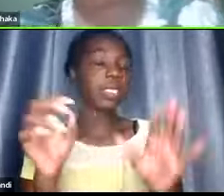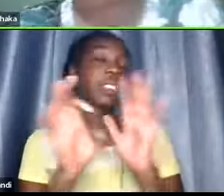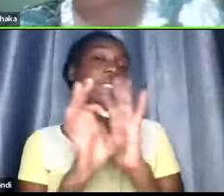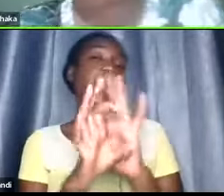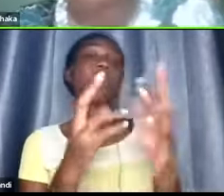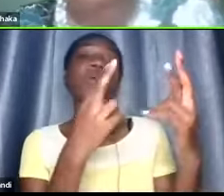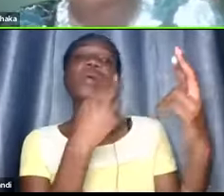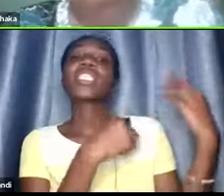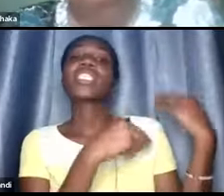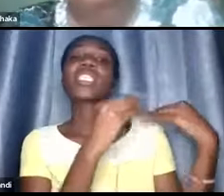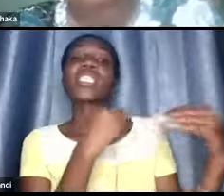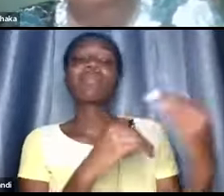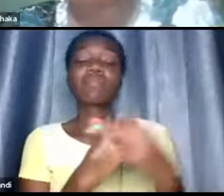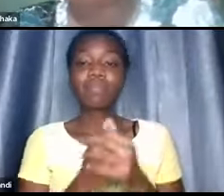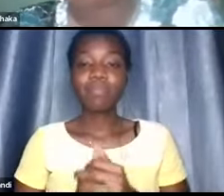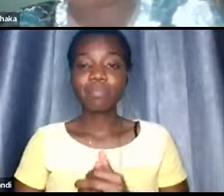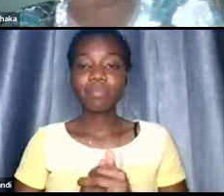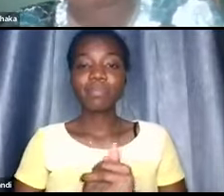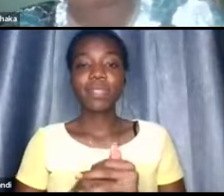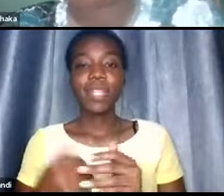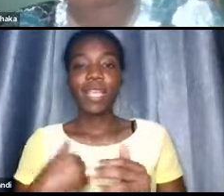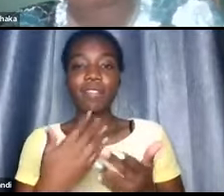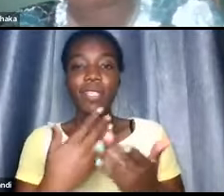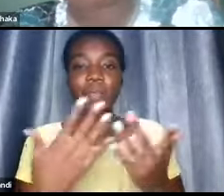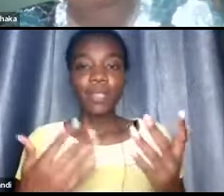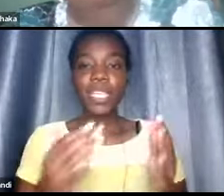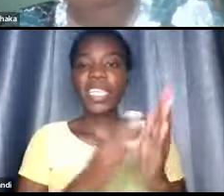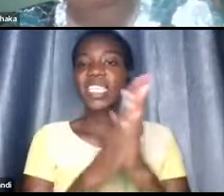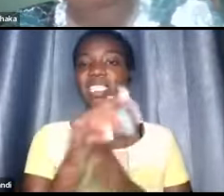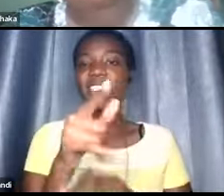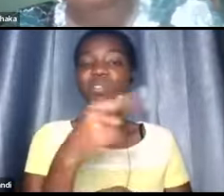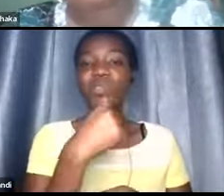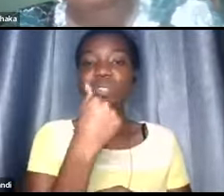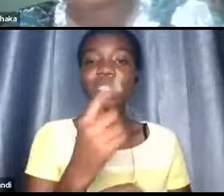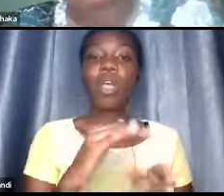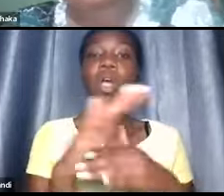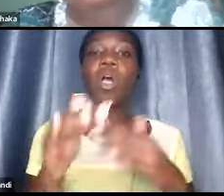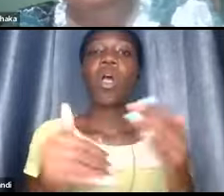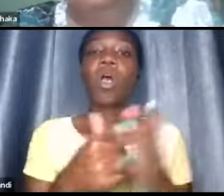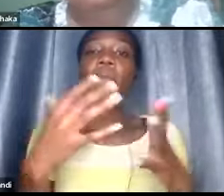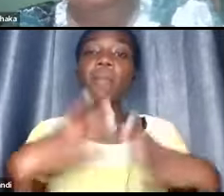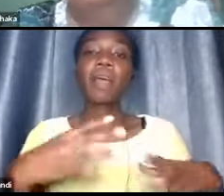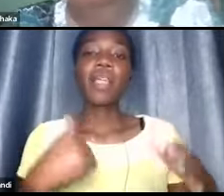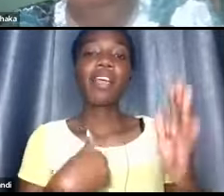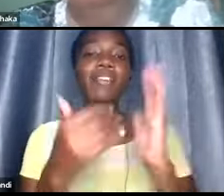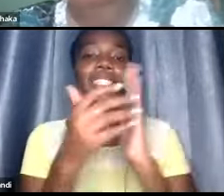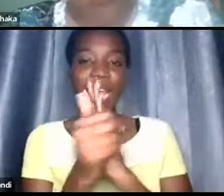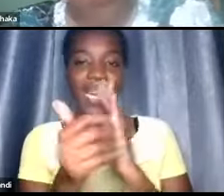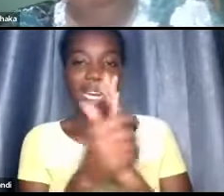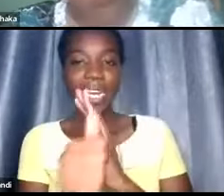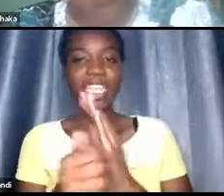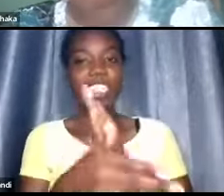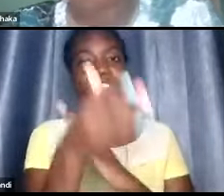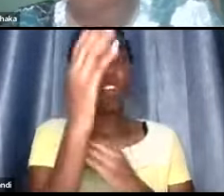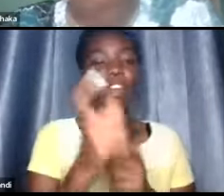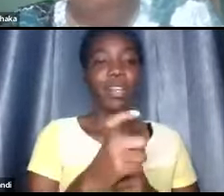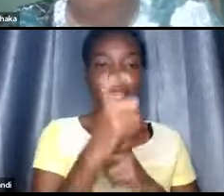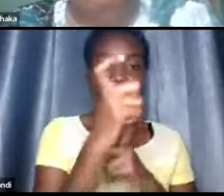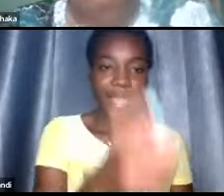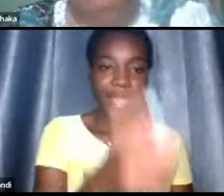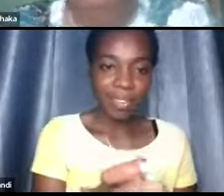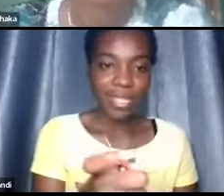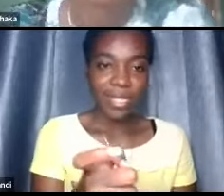Yeah. Margaret, there's something interesting that you said. You said that everybody has talent, everybody has God-given gift, everybody